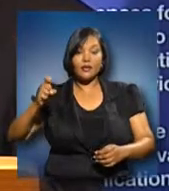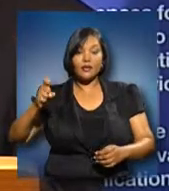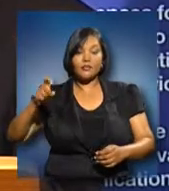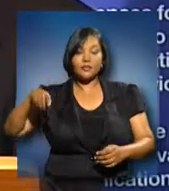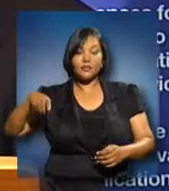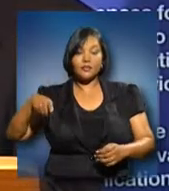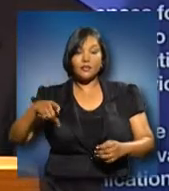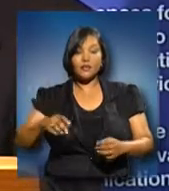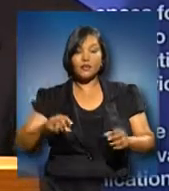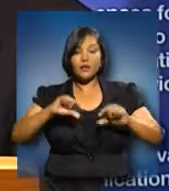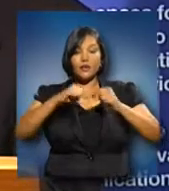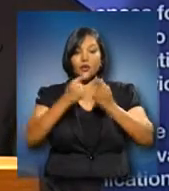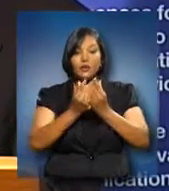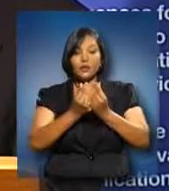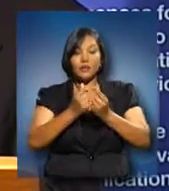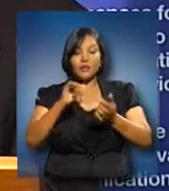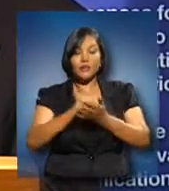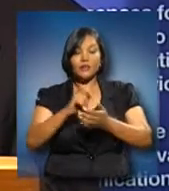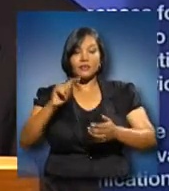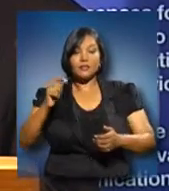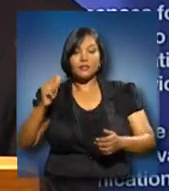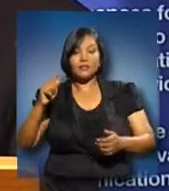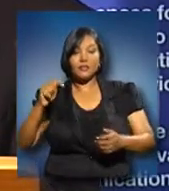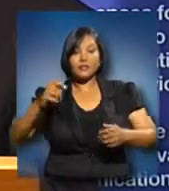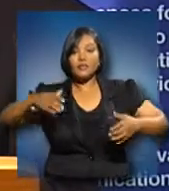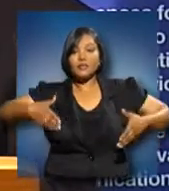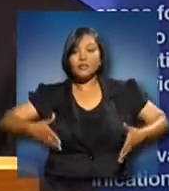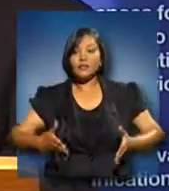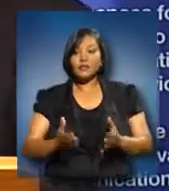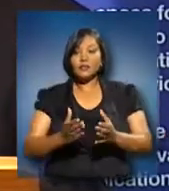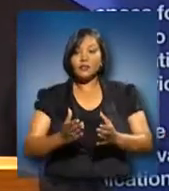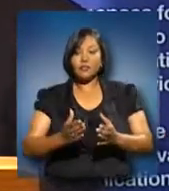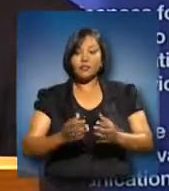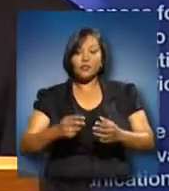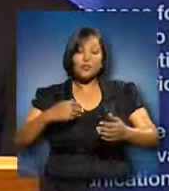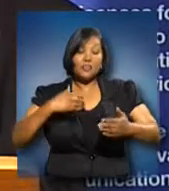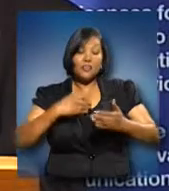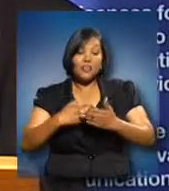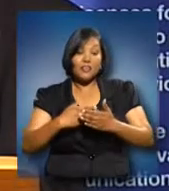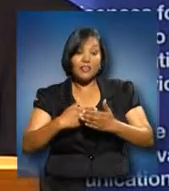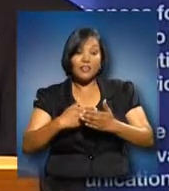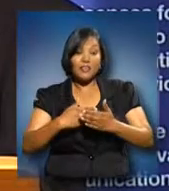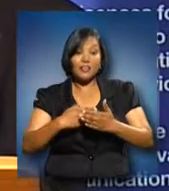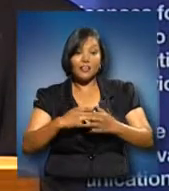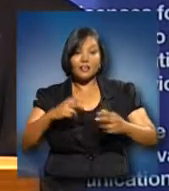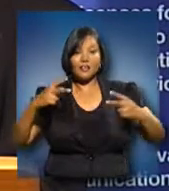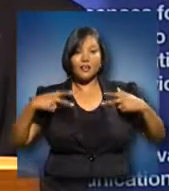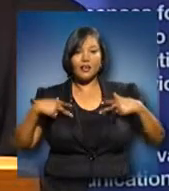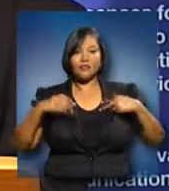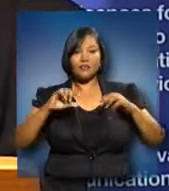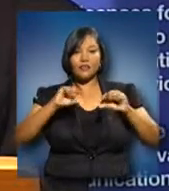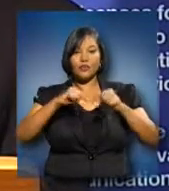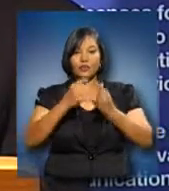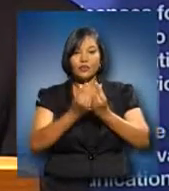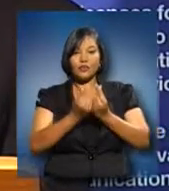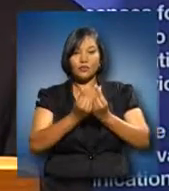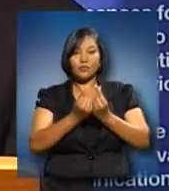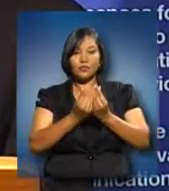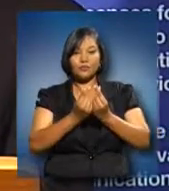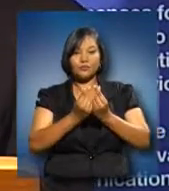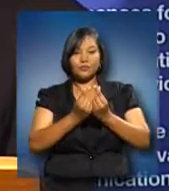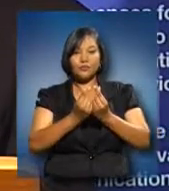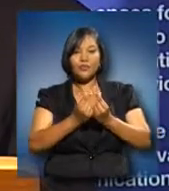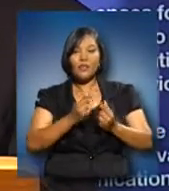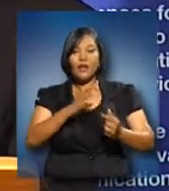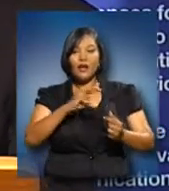was something that the authority has facilitated. We're close to having that implementation in place. That is being done by